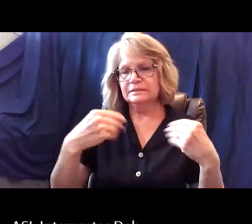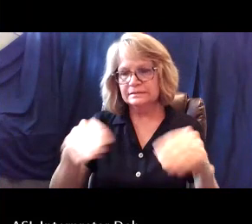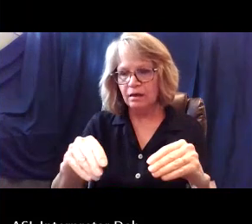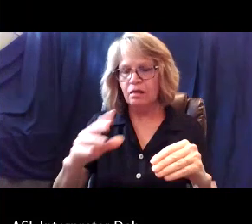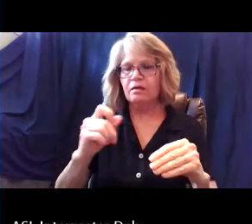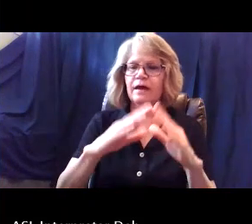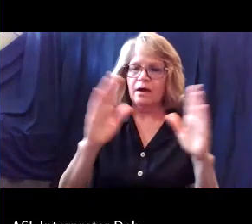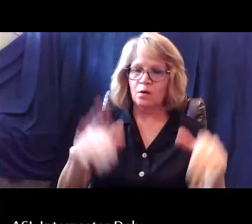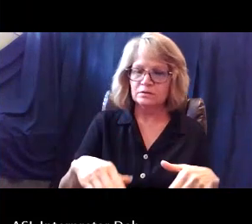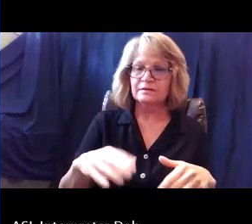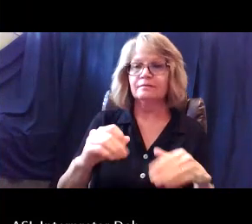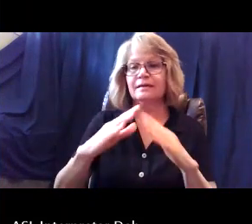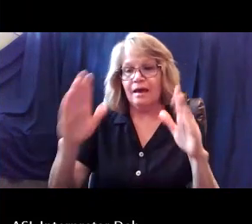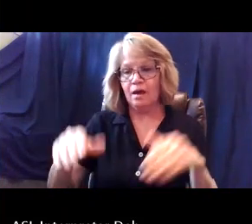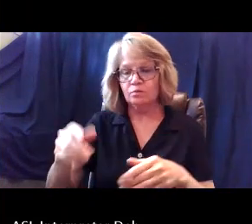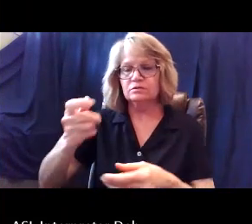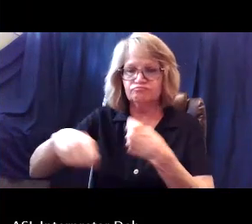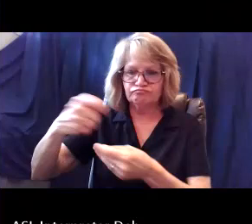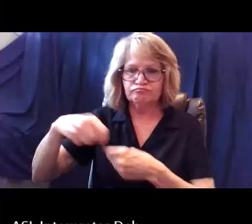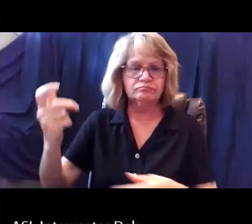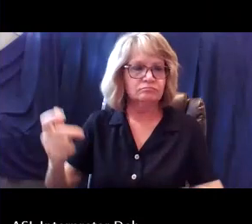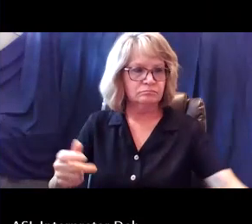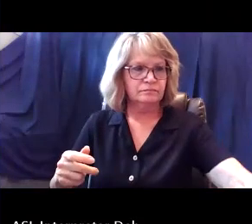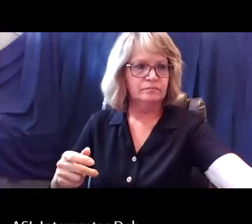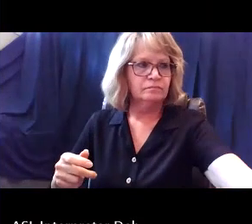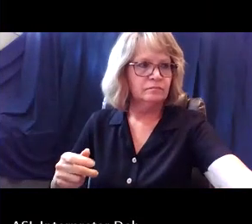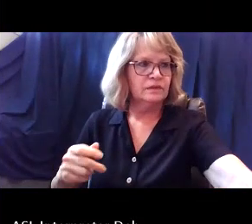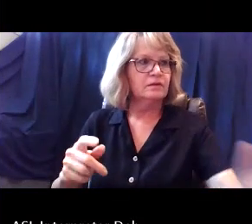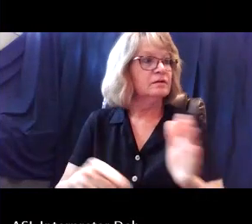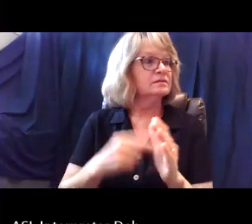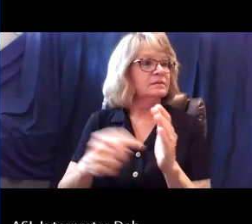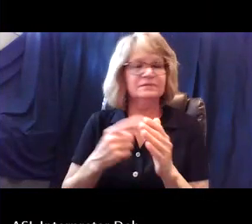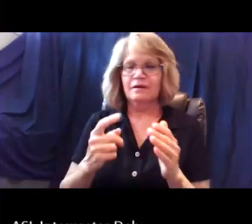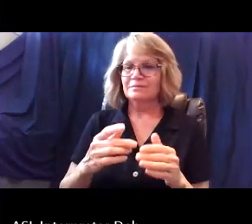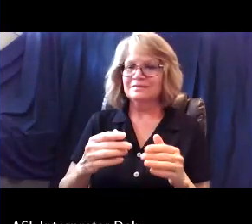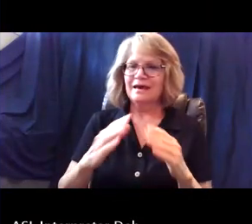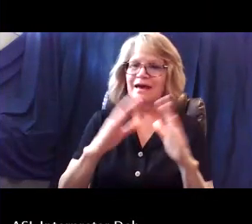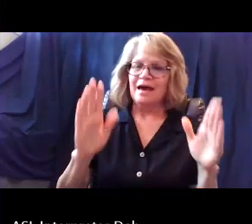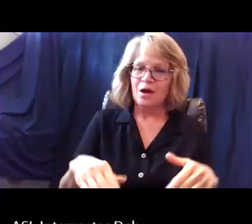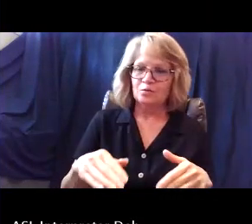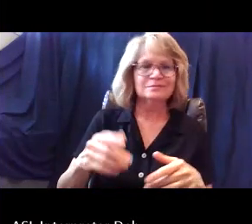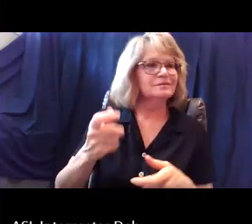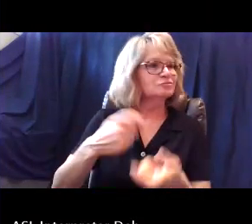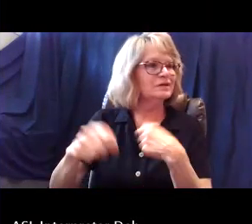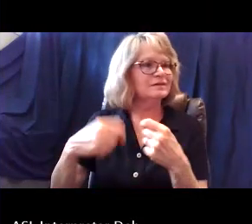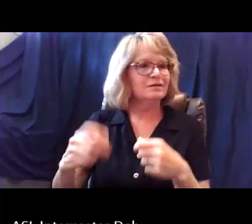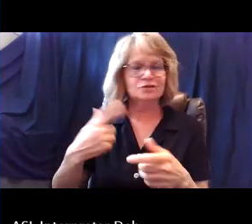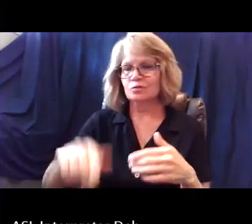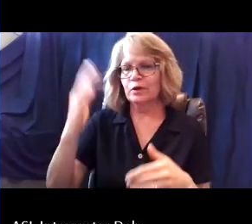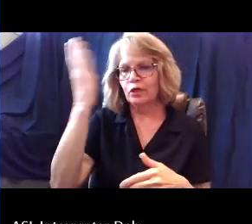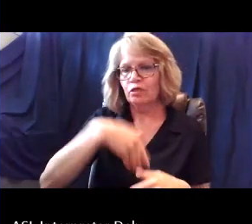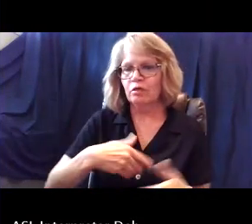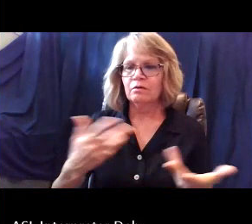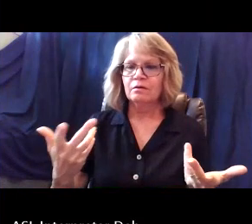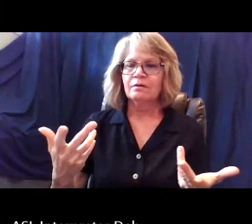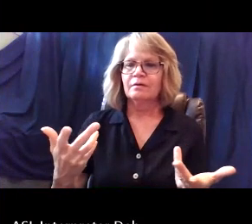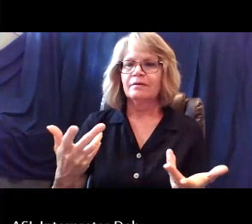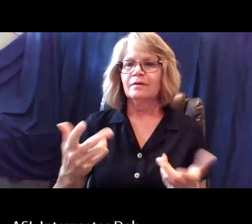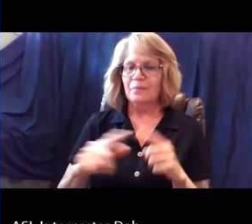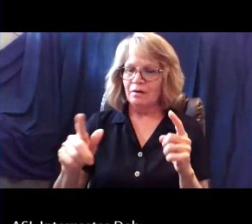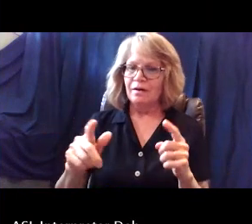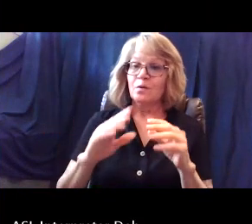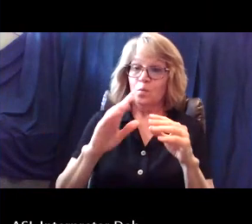as housing-related transactions. So sometimes we gloss over the housing-related transactions. It's pretty intuitive that when housing is